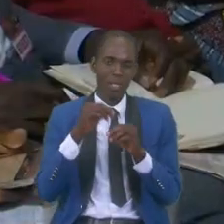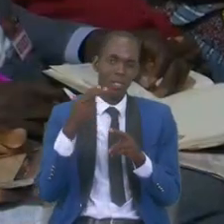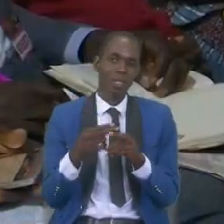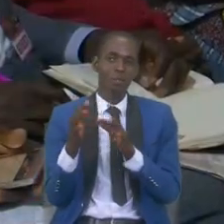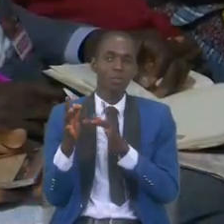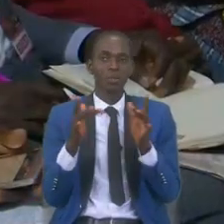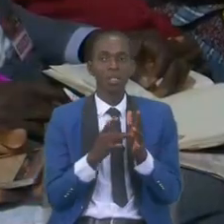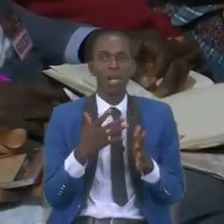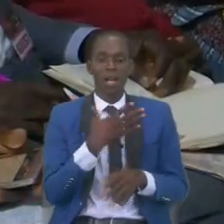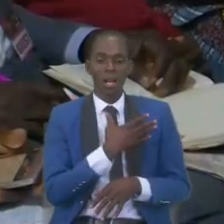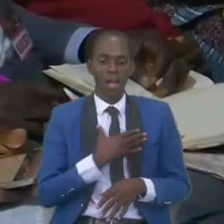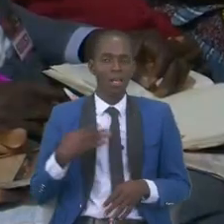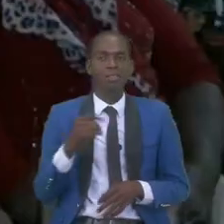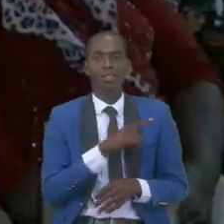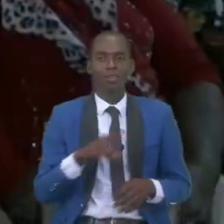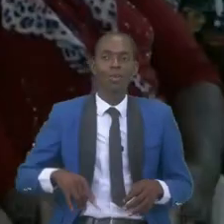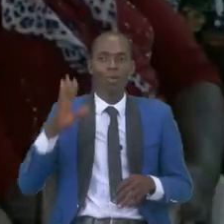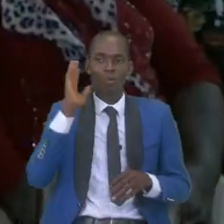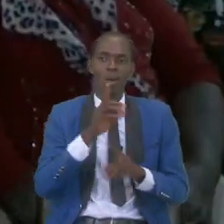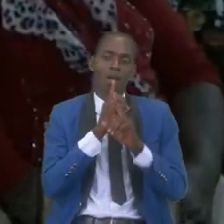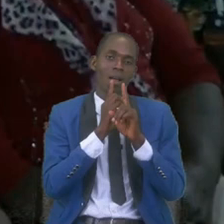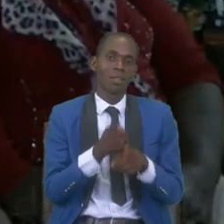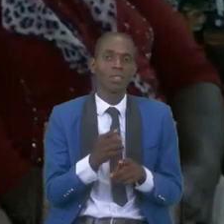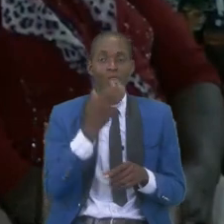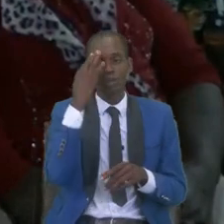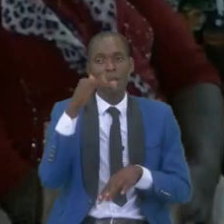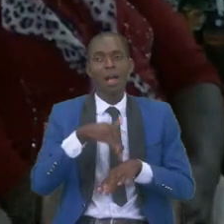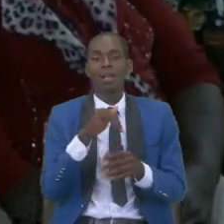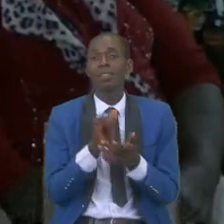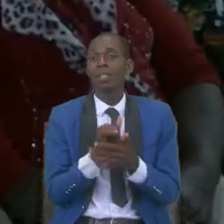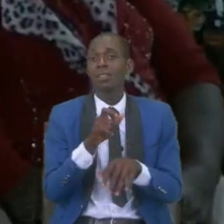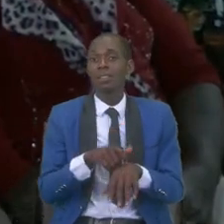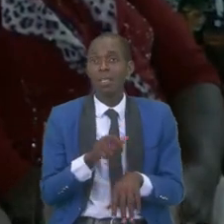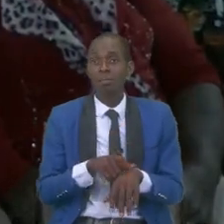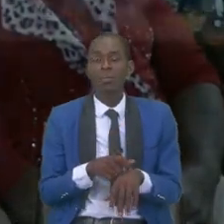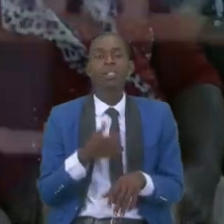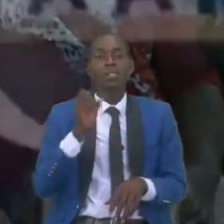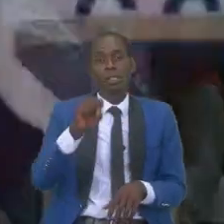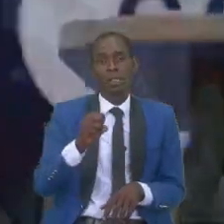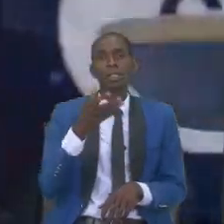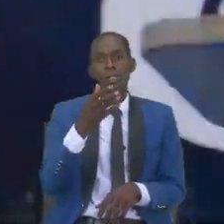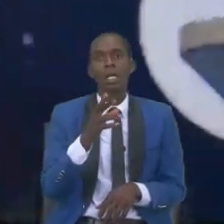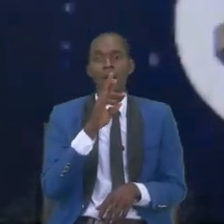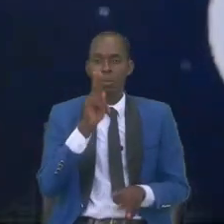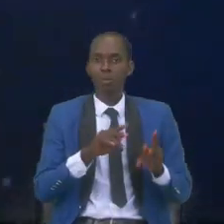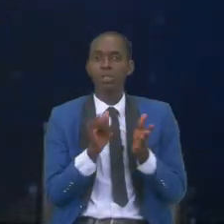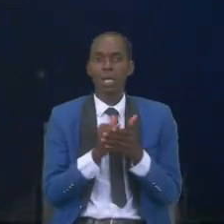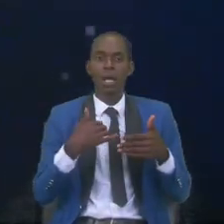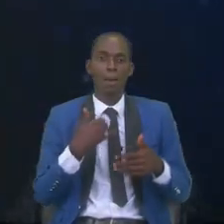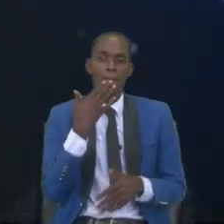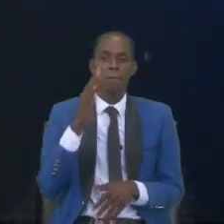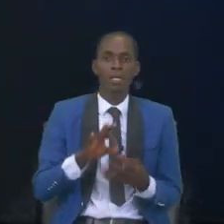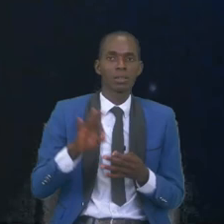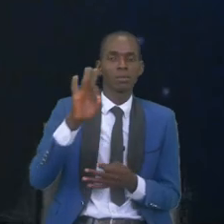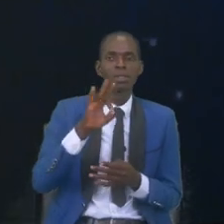Lord will answer. And you know, at that time, yes, there were people that had evil spirits. And he says, how many of